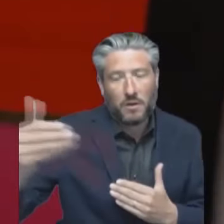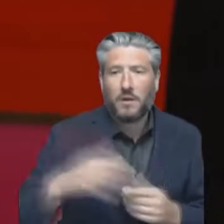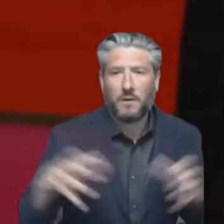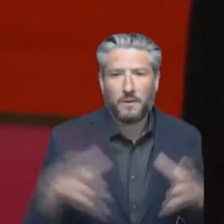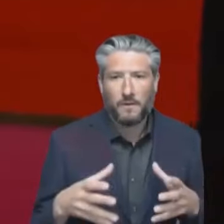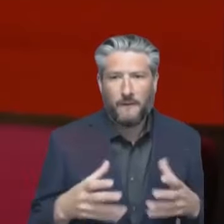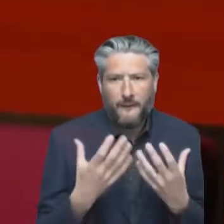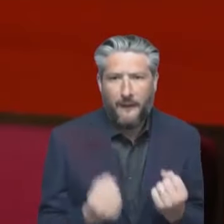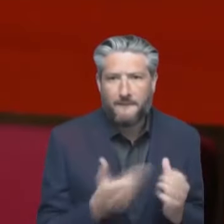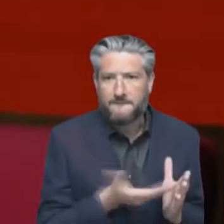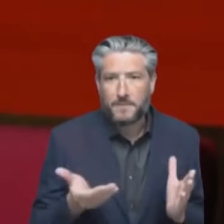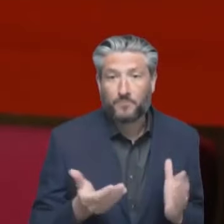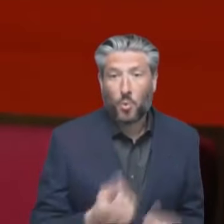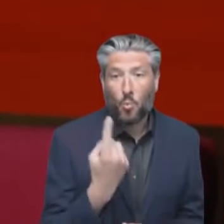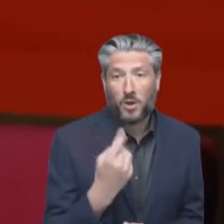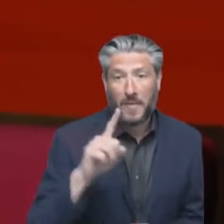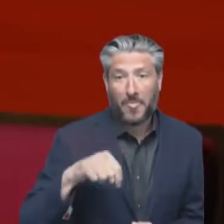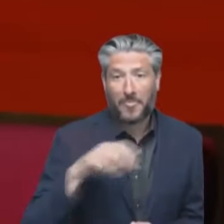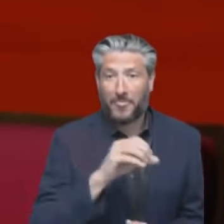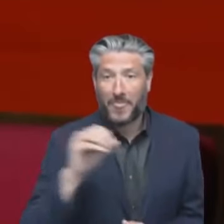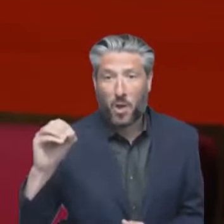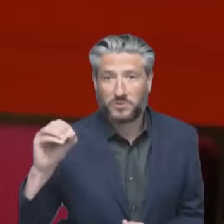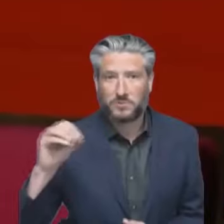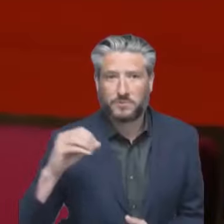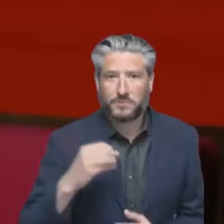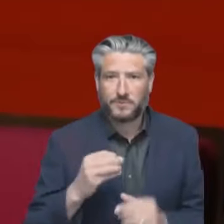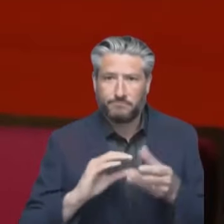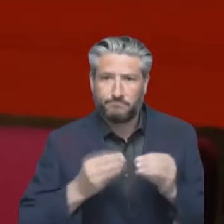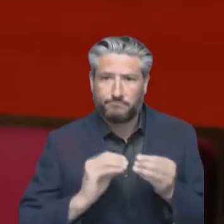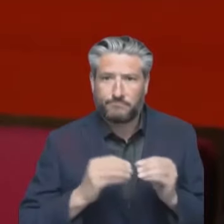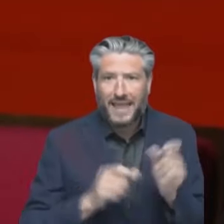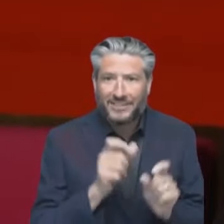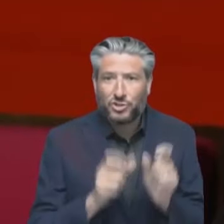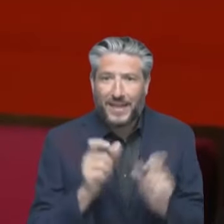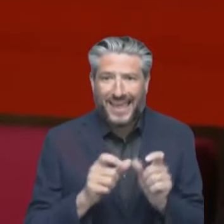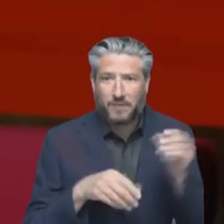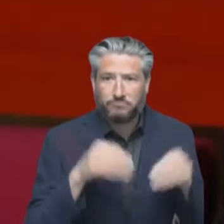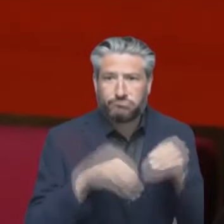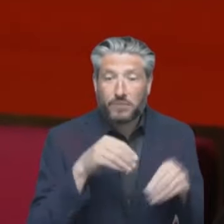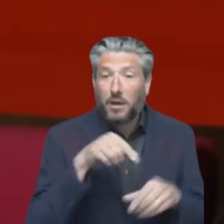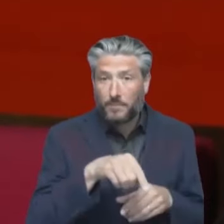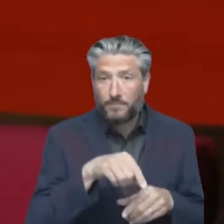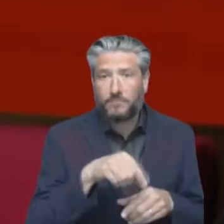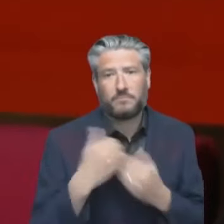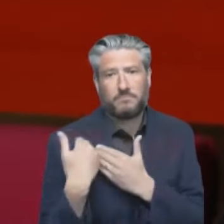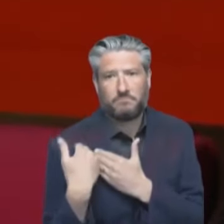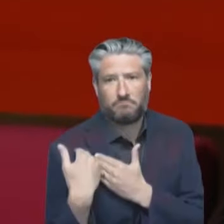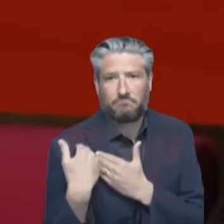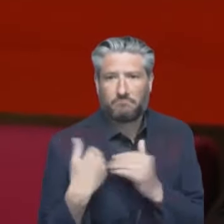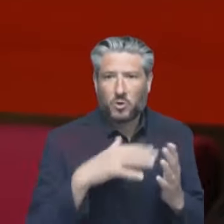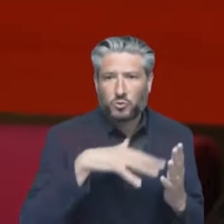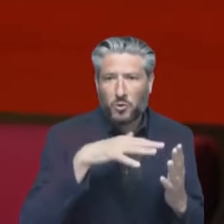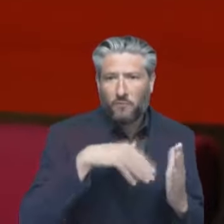working within the software factory, and we're continuing to develop this. And we are indeed moving towards